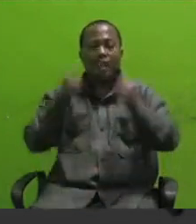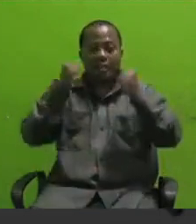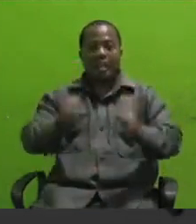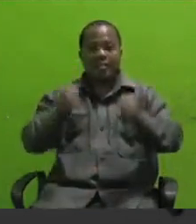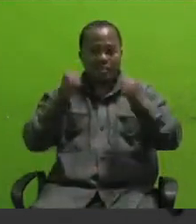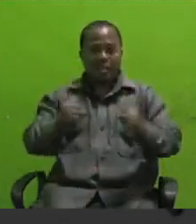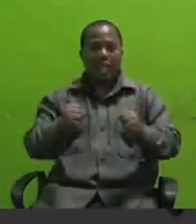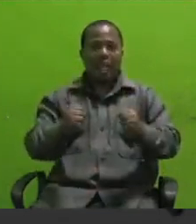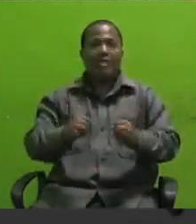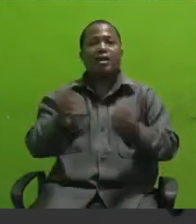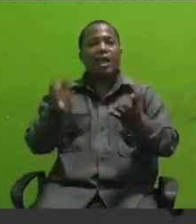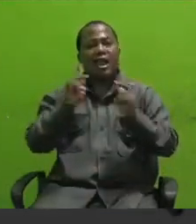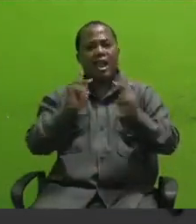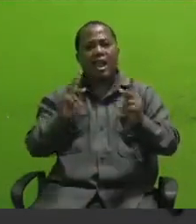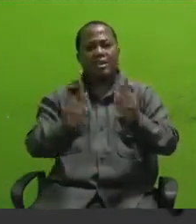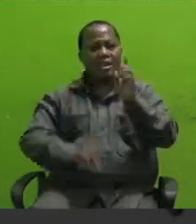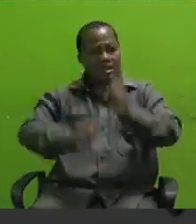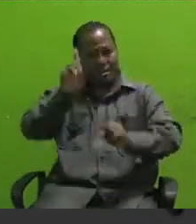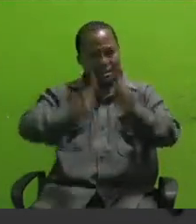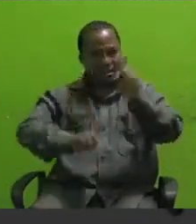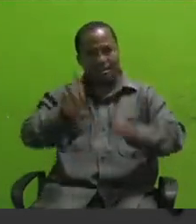Mango yellow, mango green.